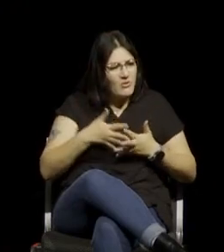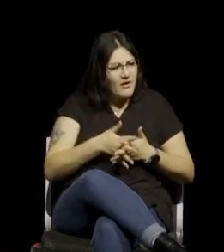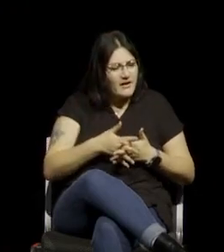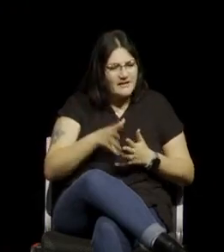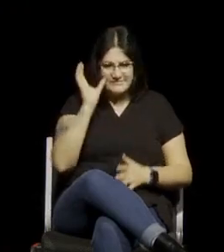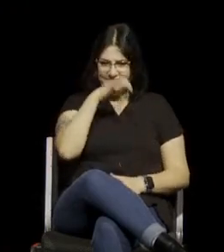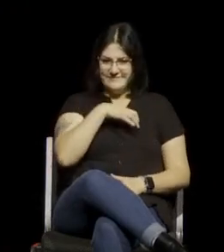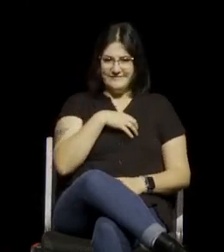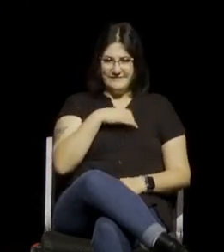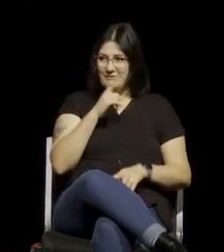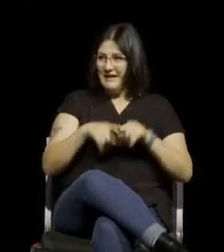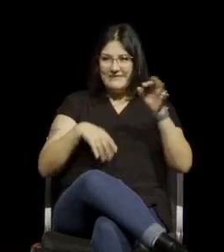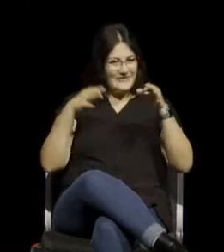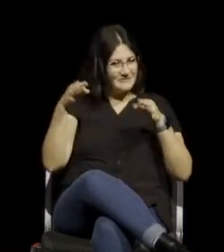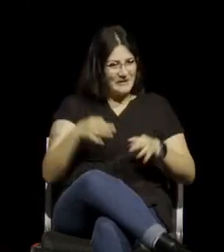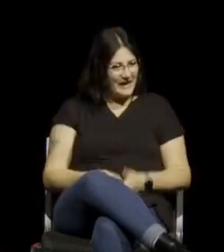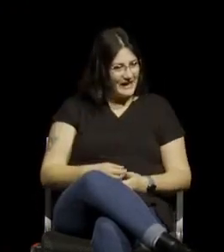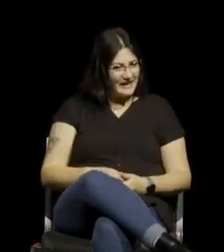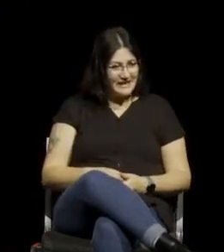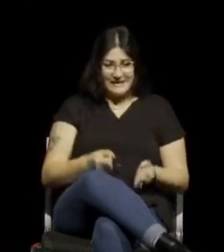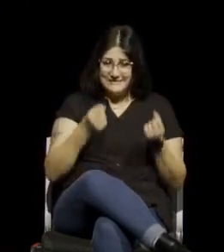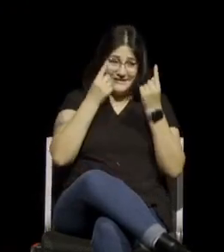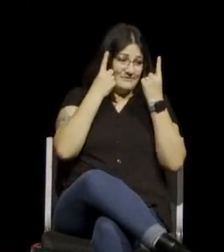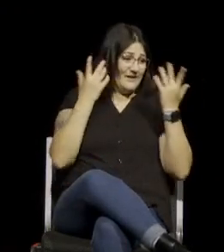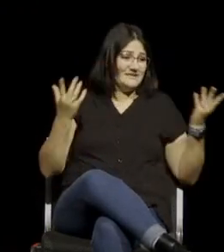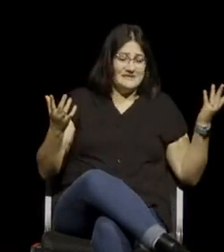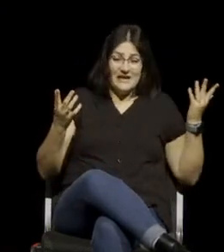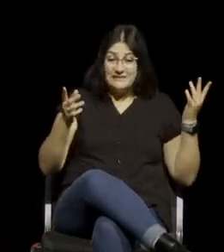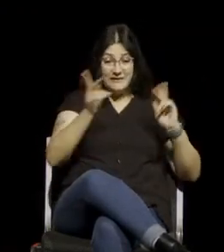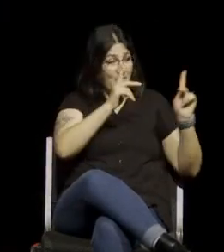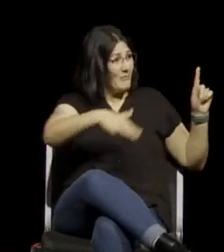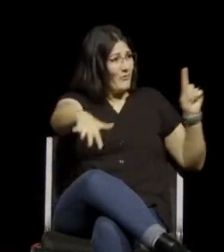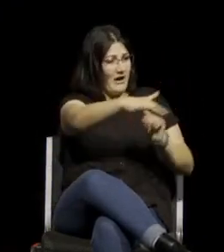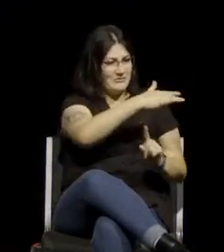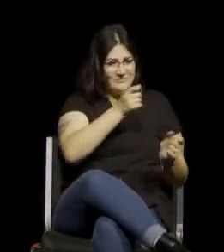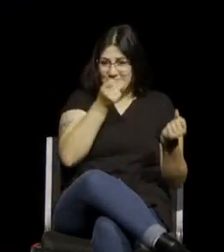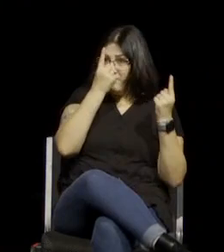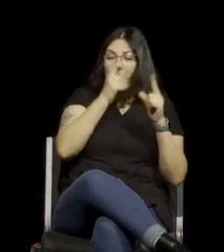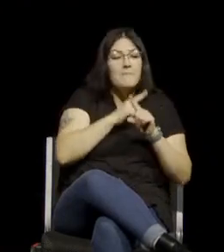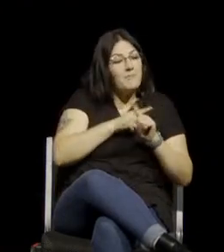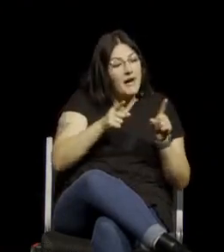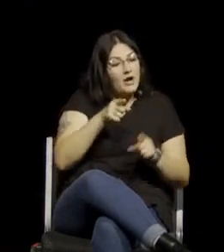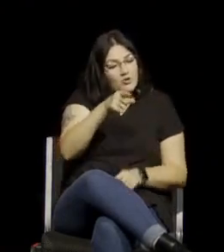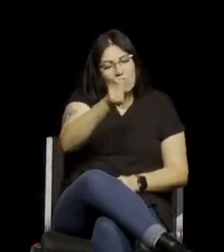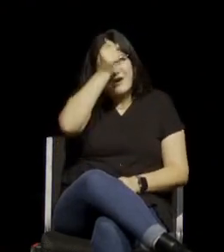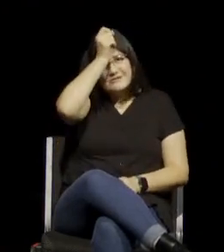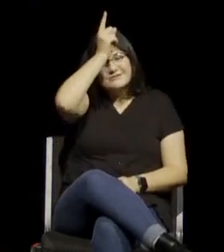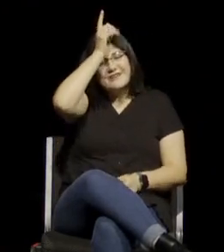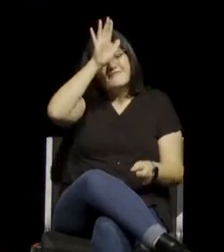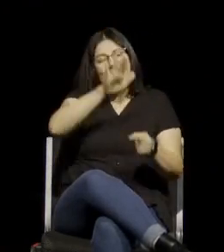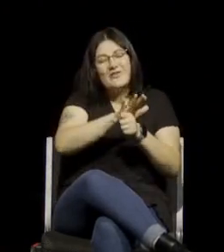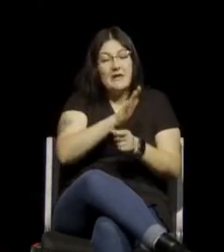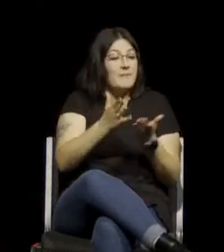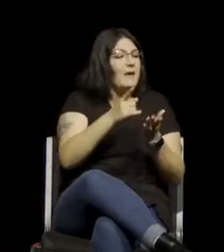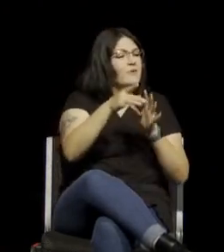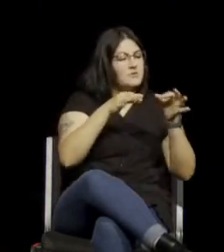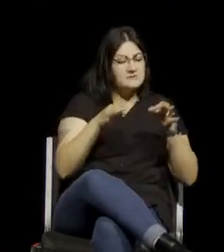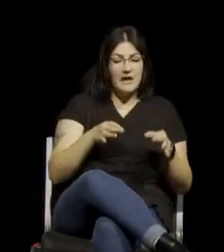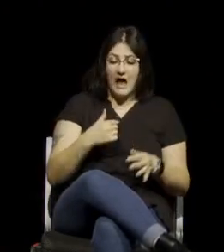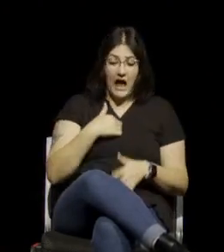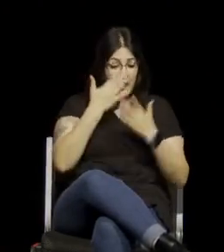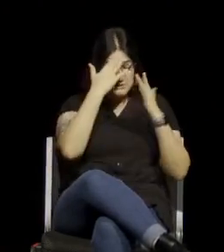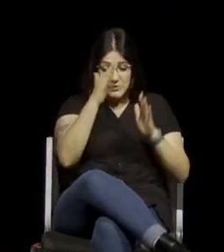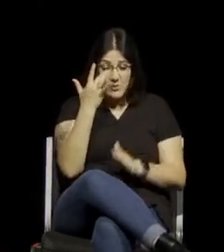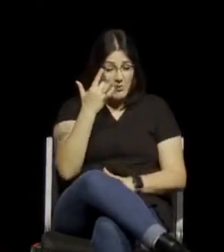It's unexplainable. It doesn't make sense to the lost world around you, but it makes perfect sense to you. You might say it like this: I don't